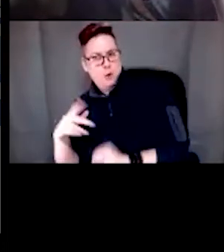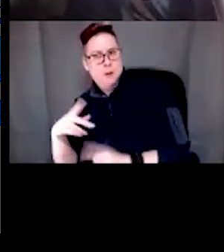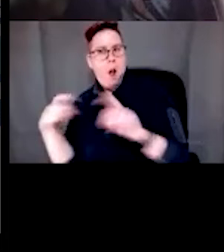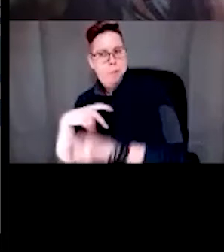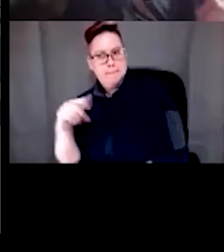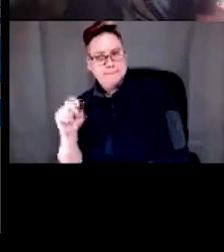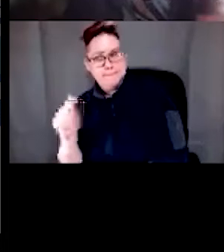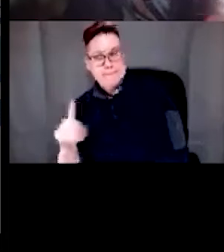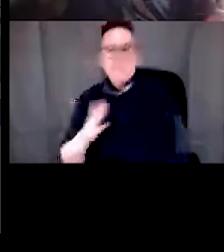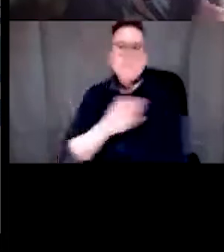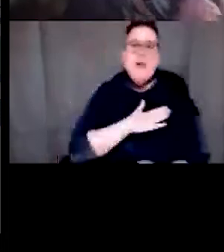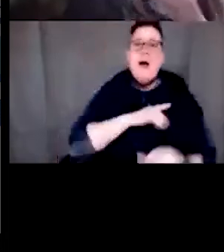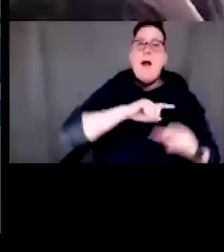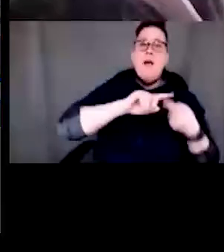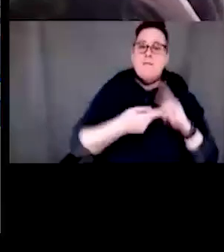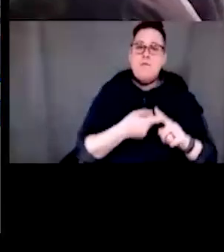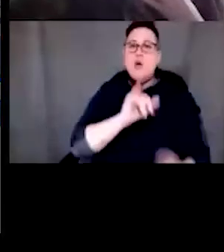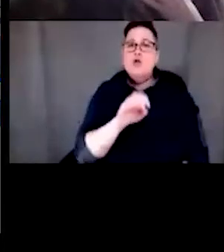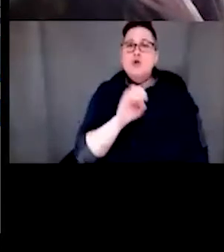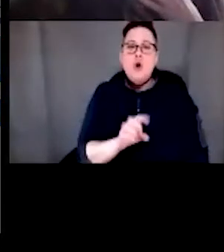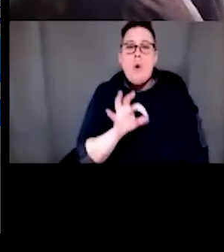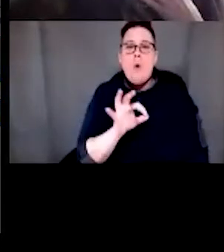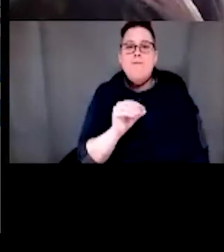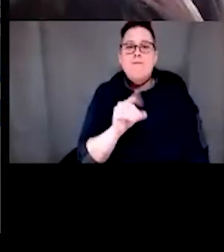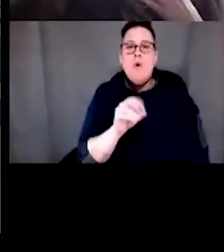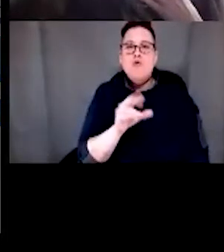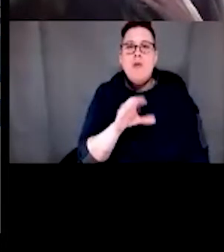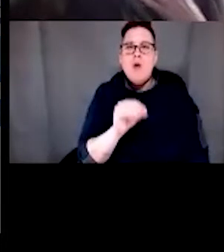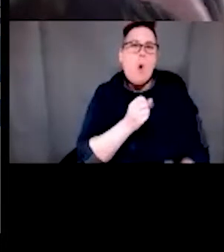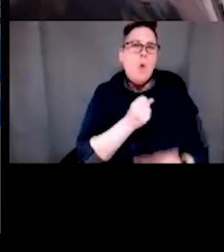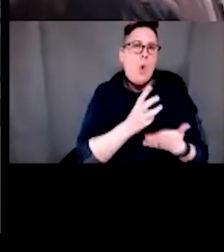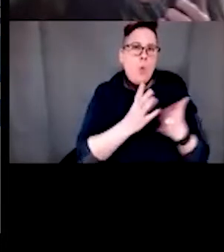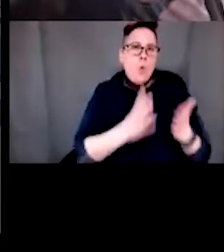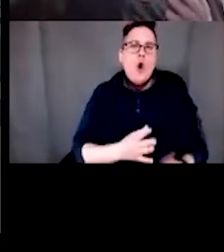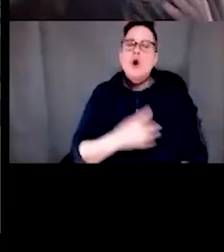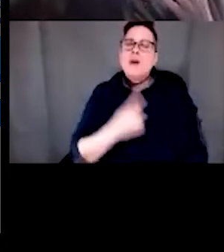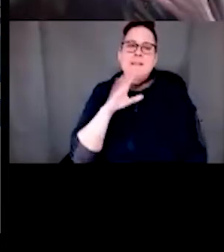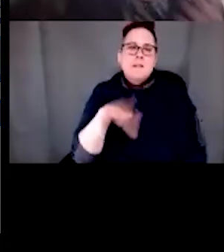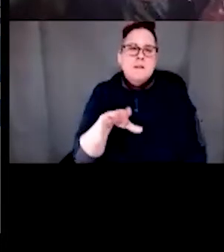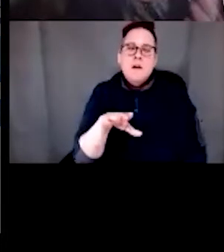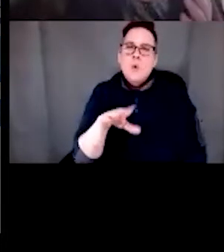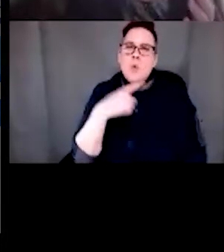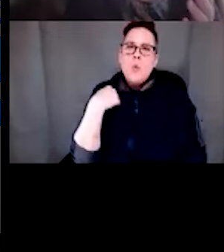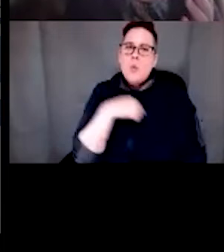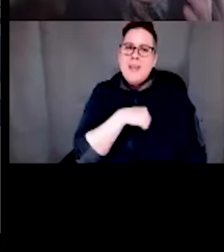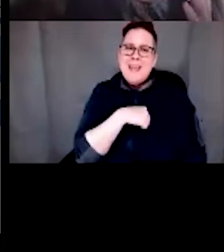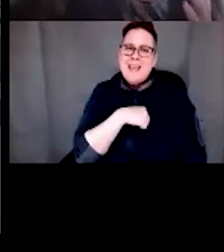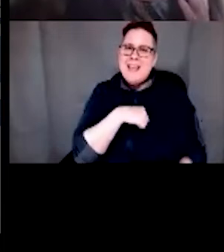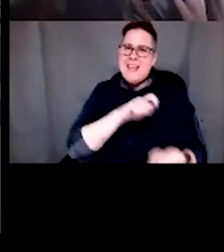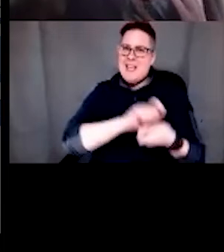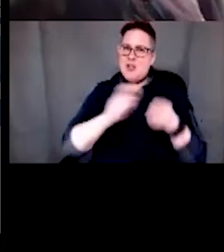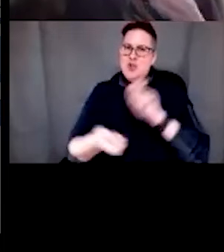friend Joe Fotorero, who's a social worker, he said, well, you know, it's really, we've changed the fundamental